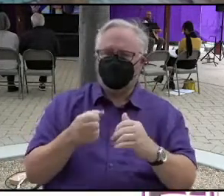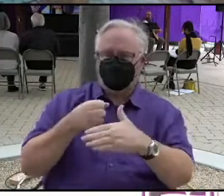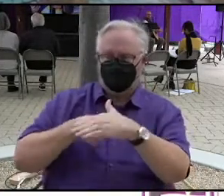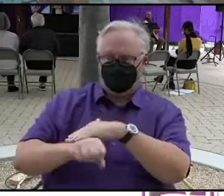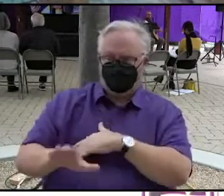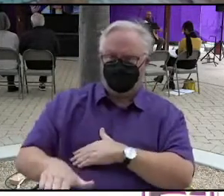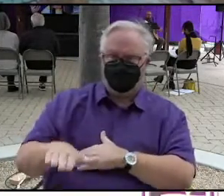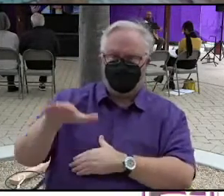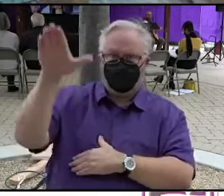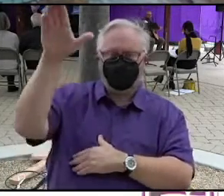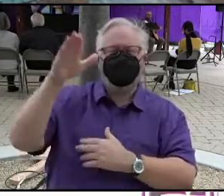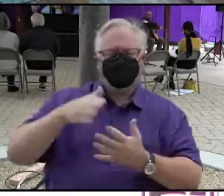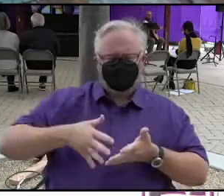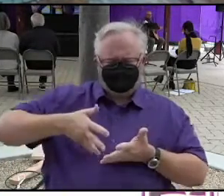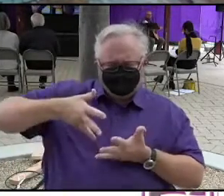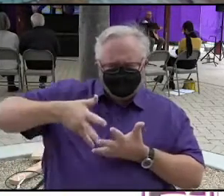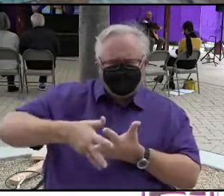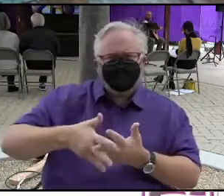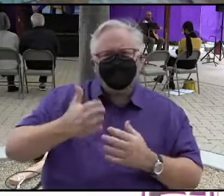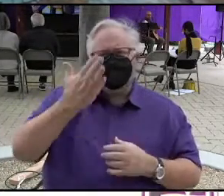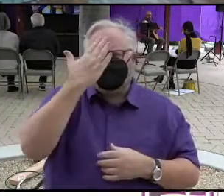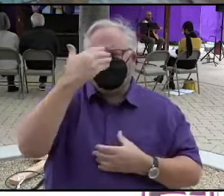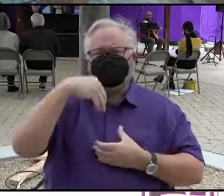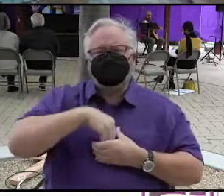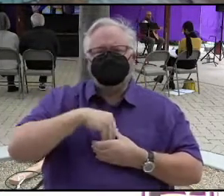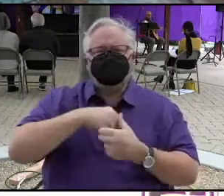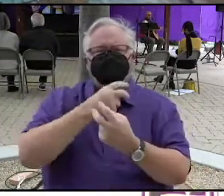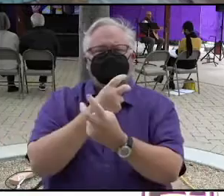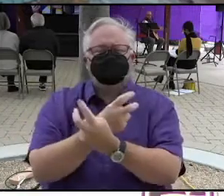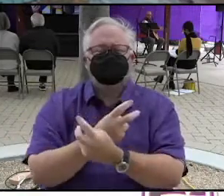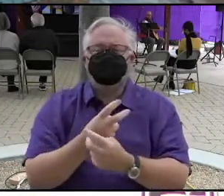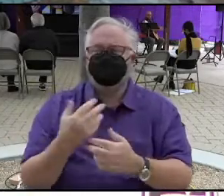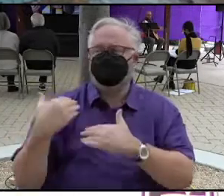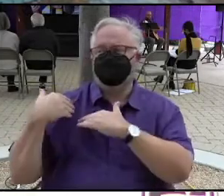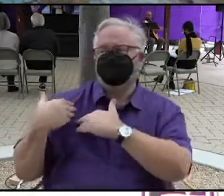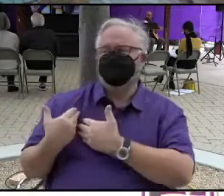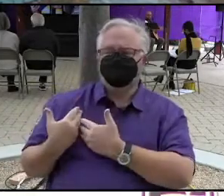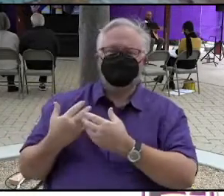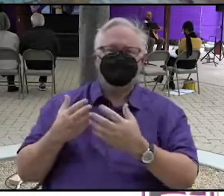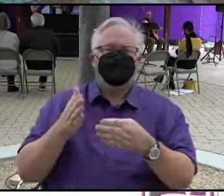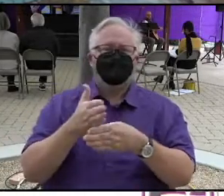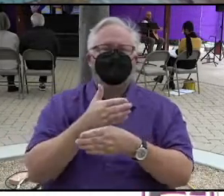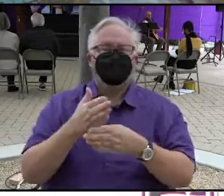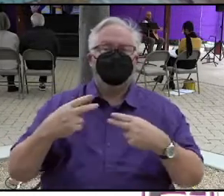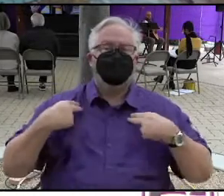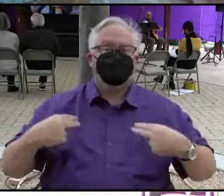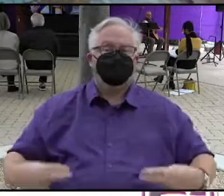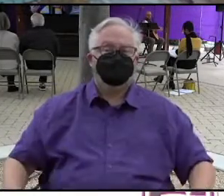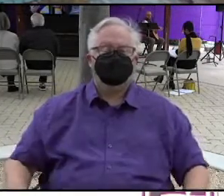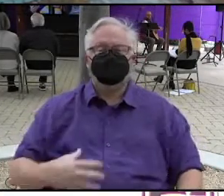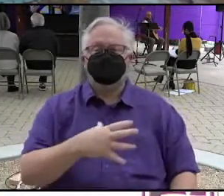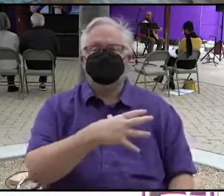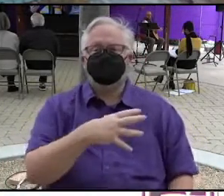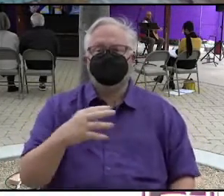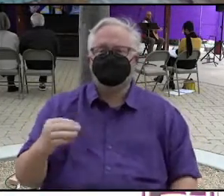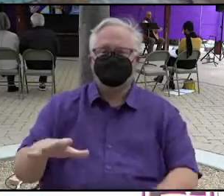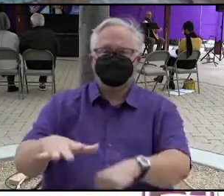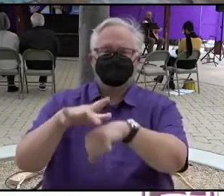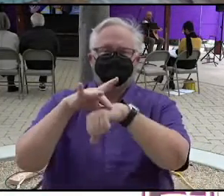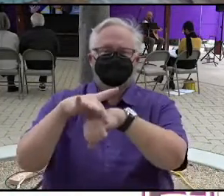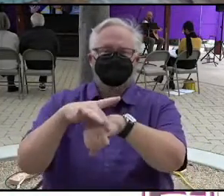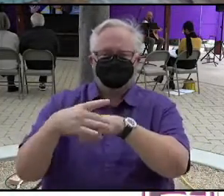know in their bones the responsibility that flows between humans and the